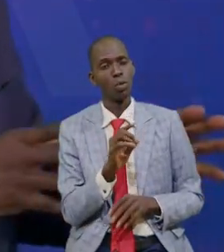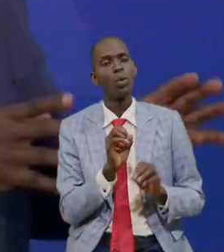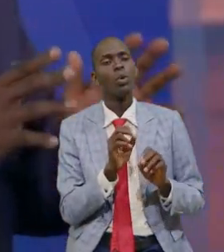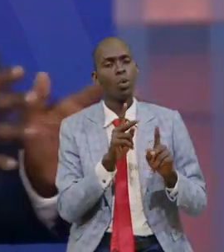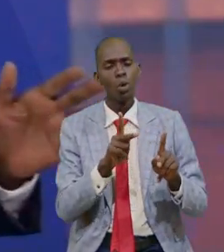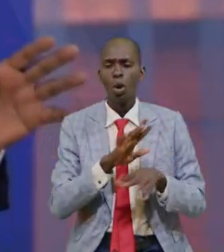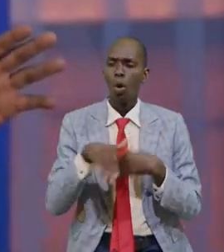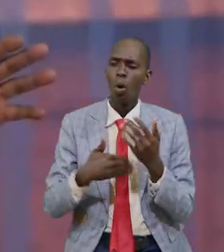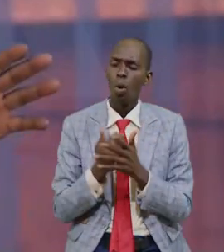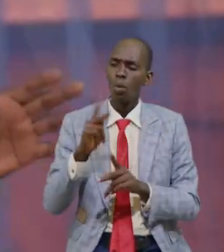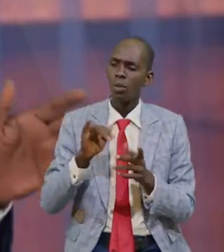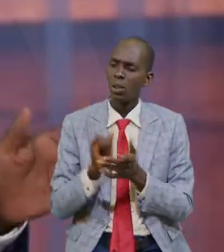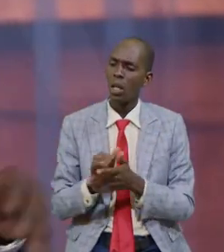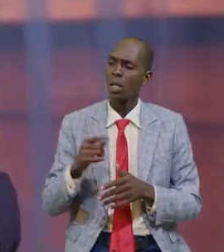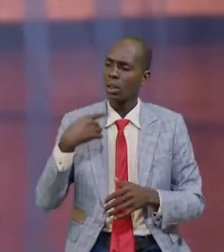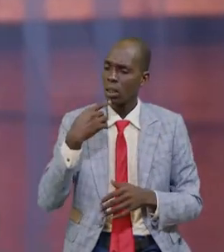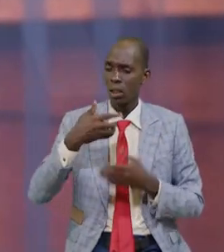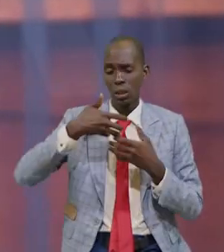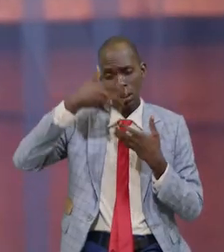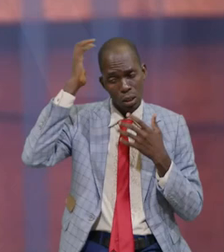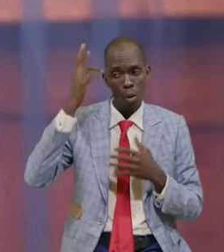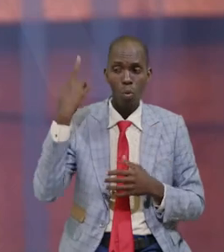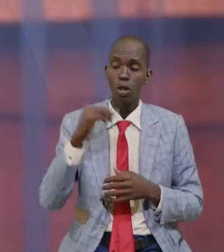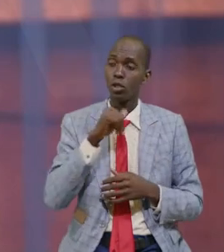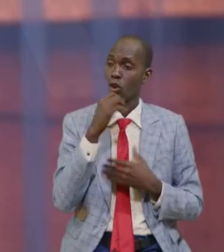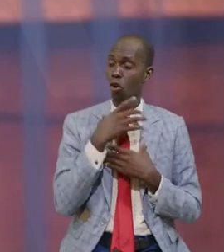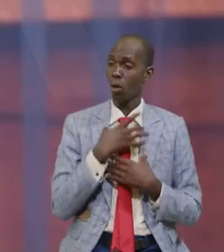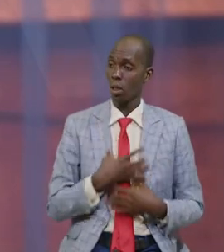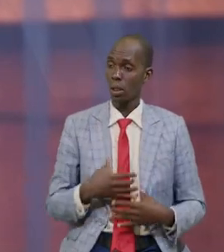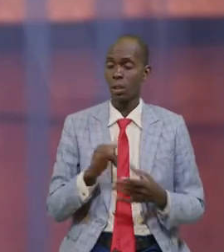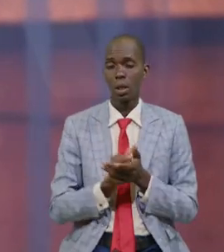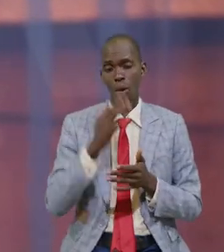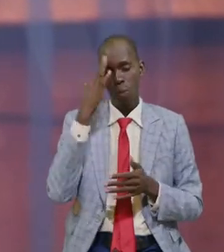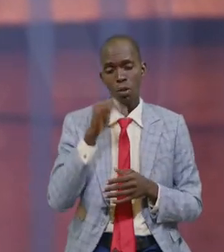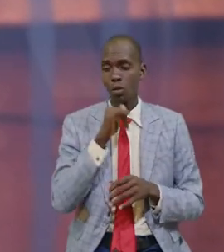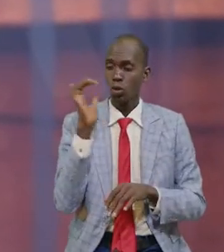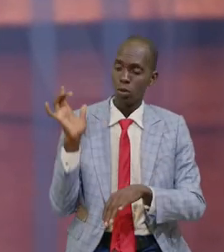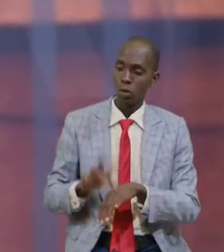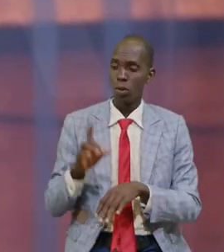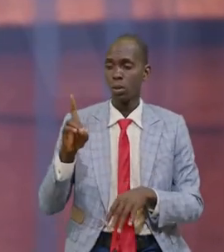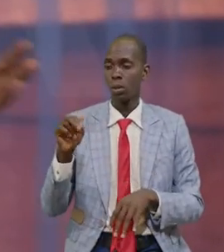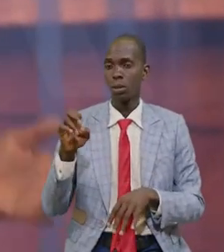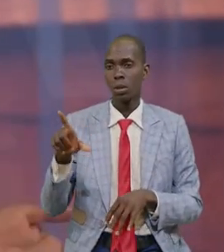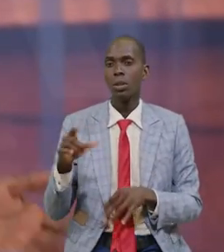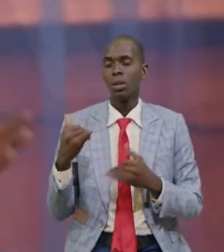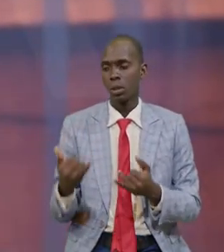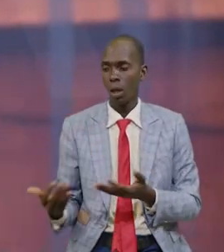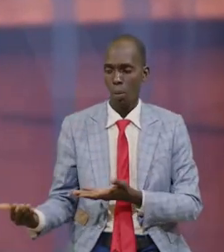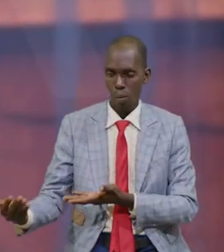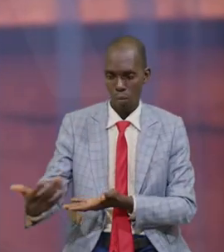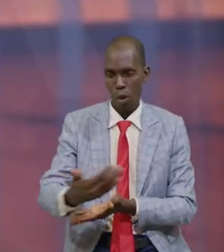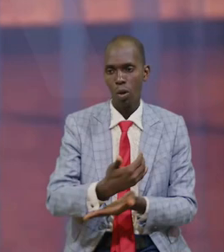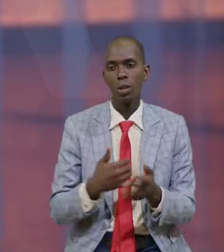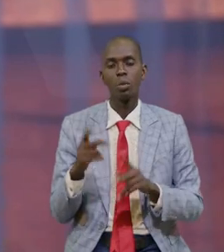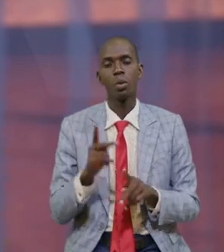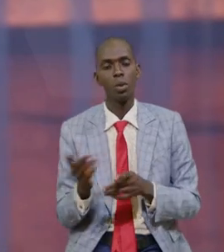said the lions were not hungry, and that's why they didn't devour Daniel. Can you try your luck? And then they threw